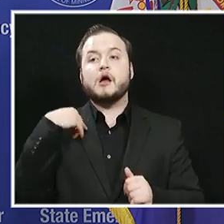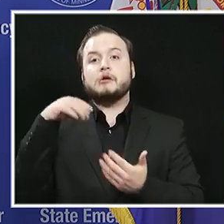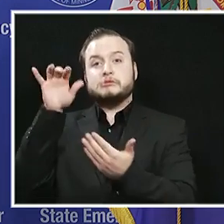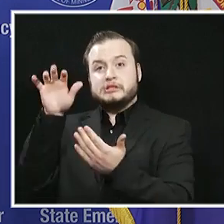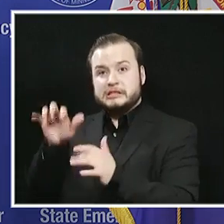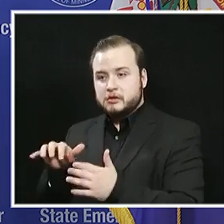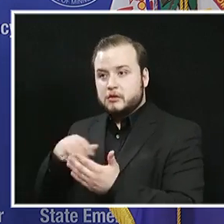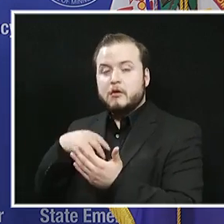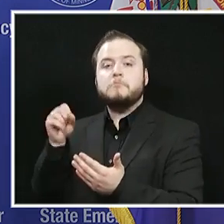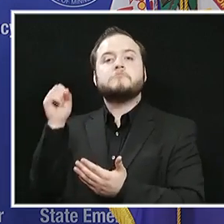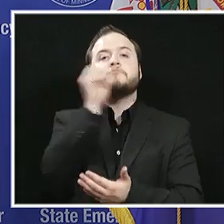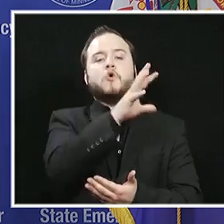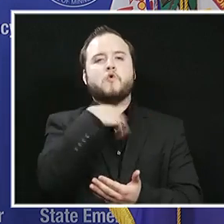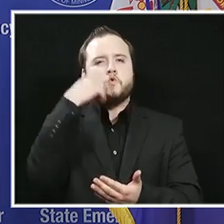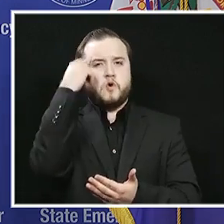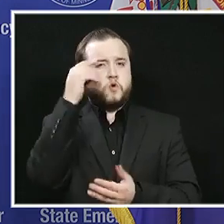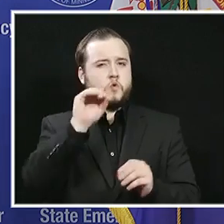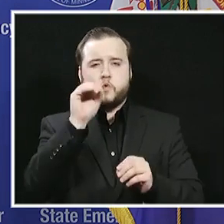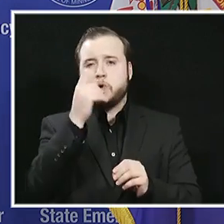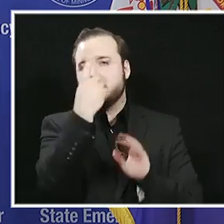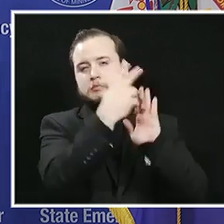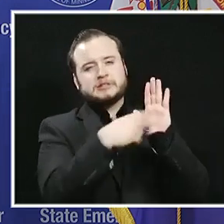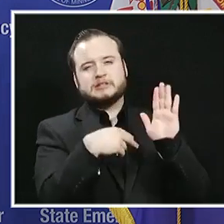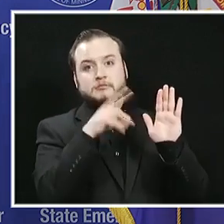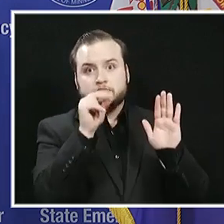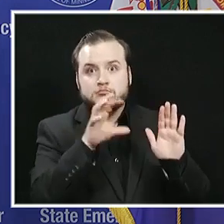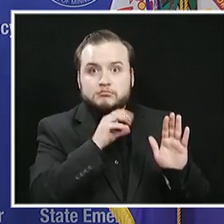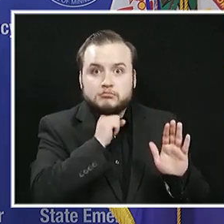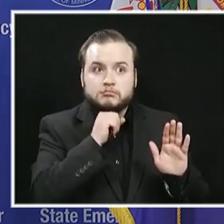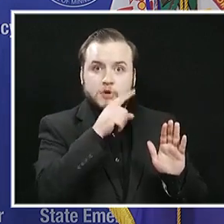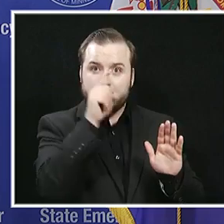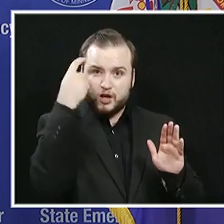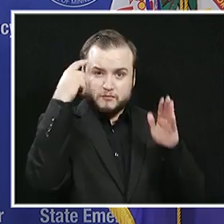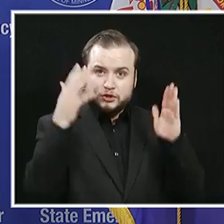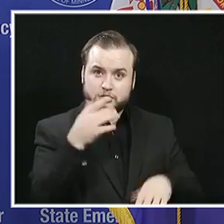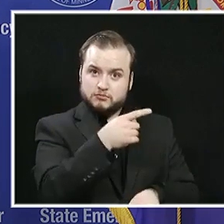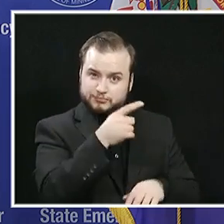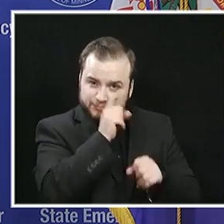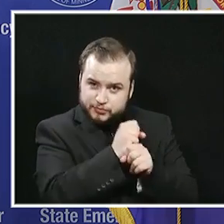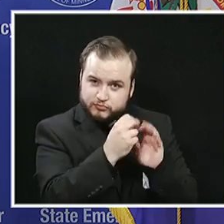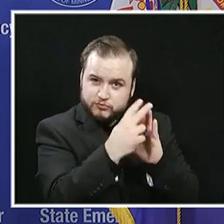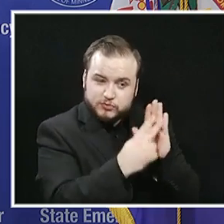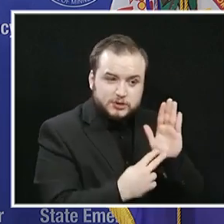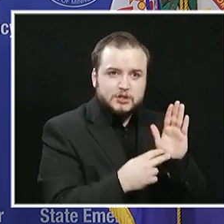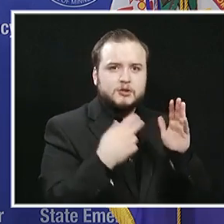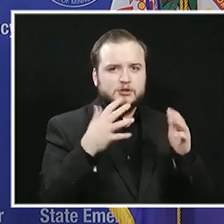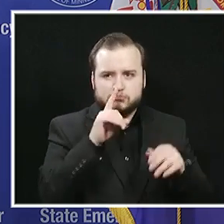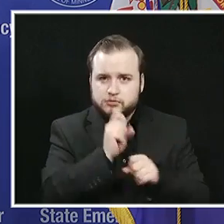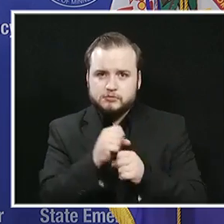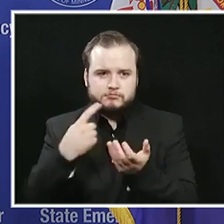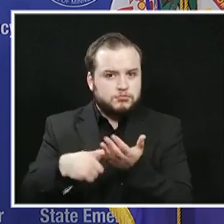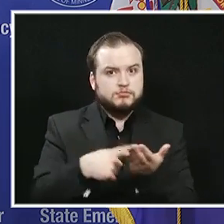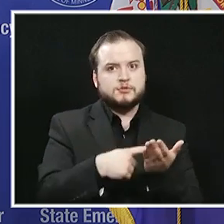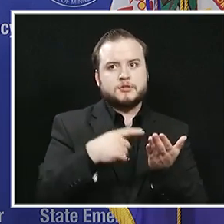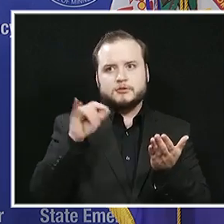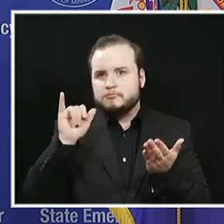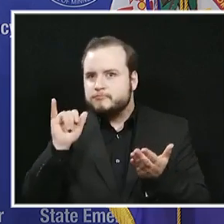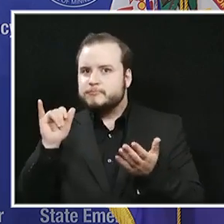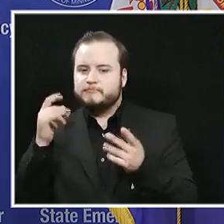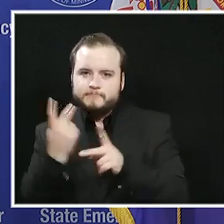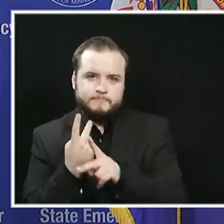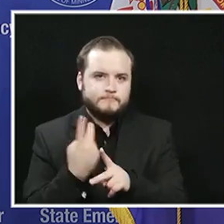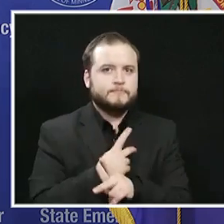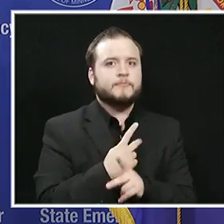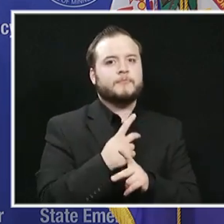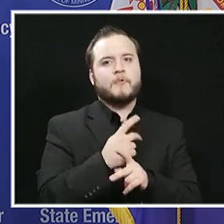things. You might not get the answer that you want today, but there are folks that are reading, digesting that, and taking that into account when putting these plans in place. So